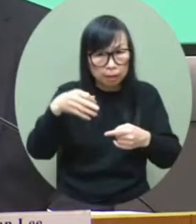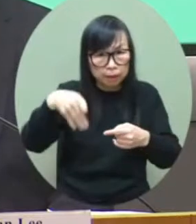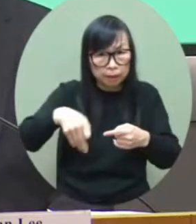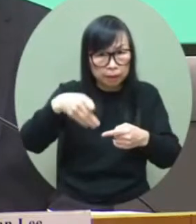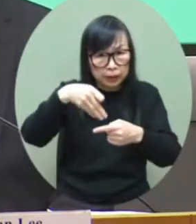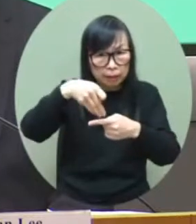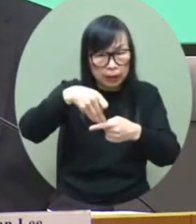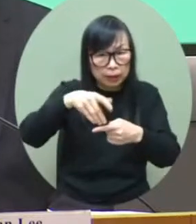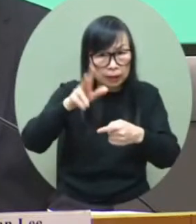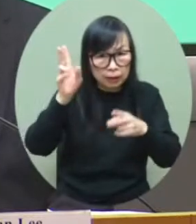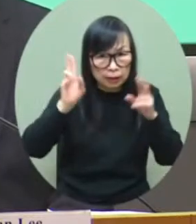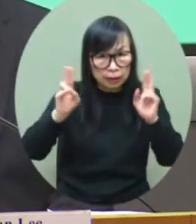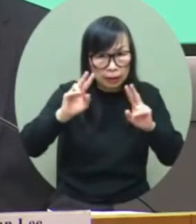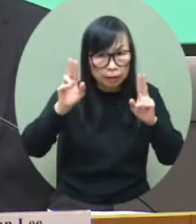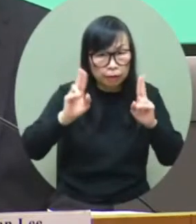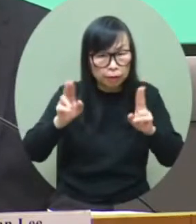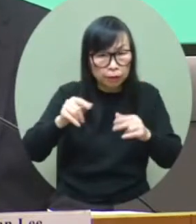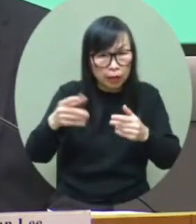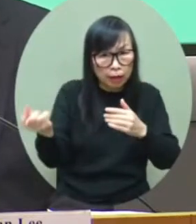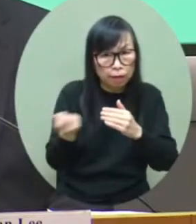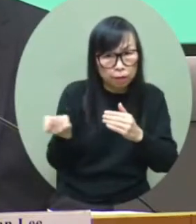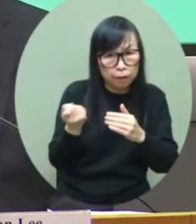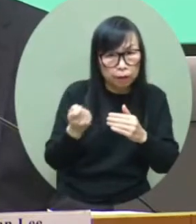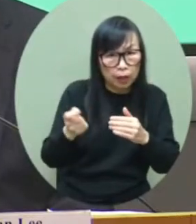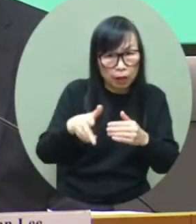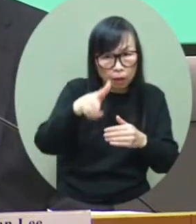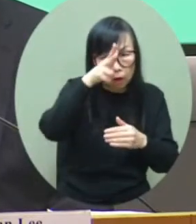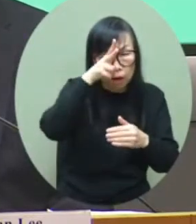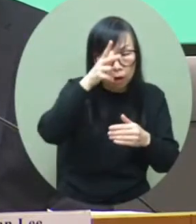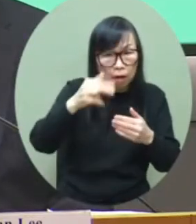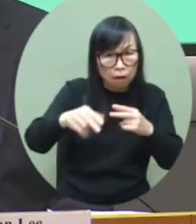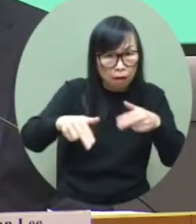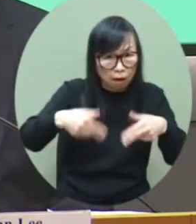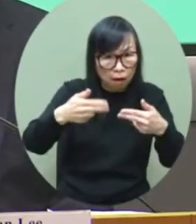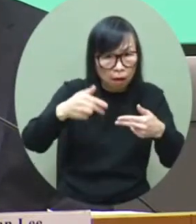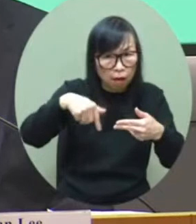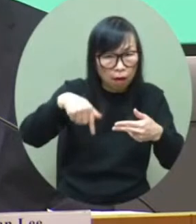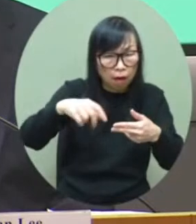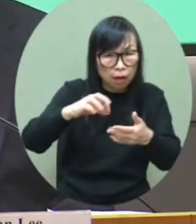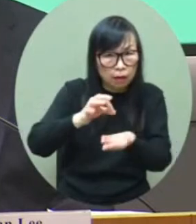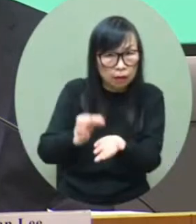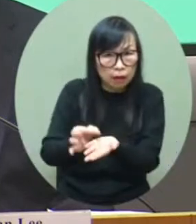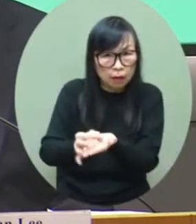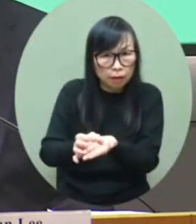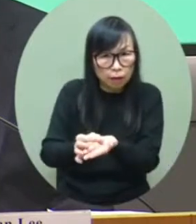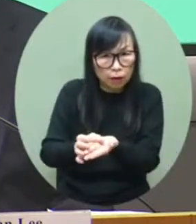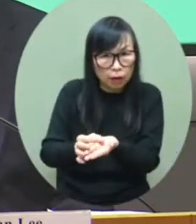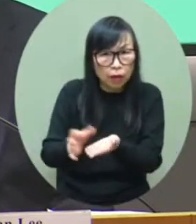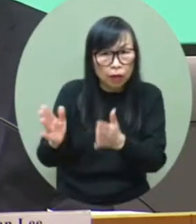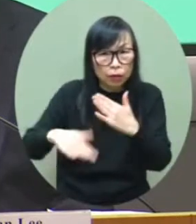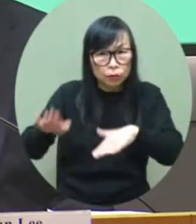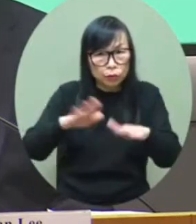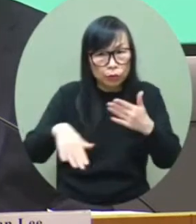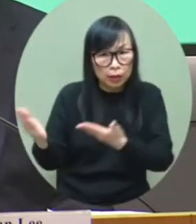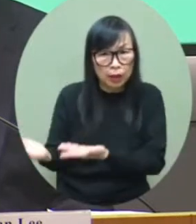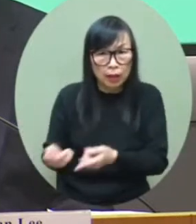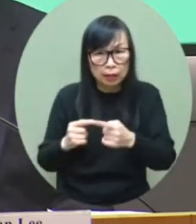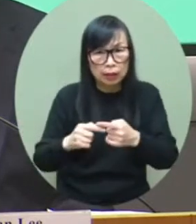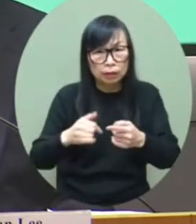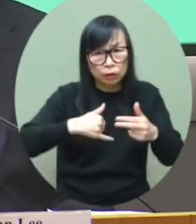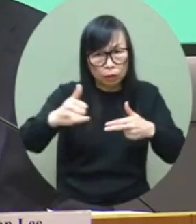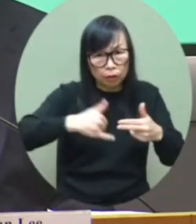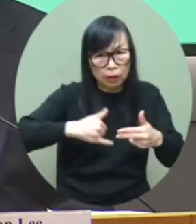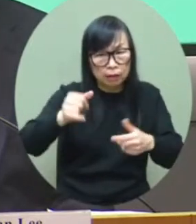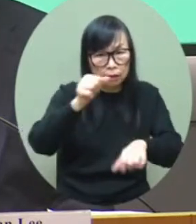Kong clearance building has been demolished, so the Shenzhen government has set up a temporary BCP at